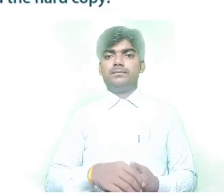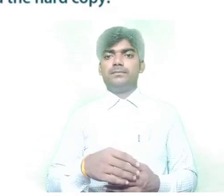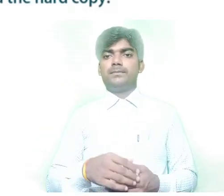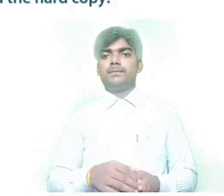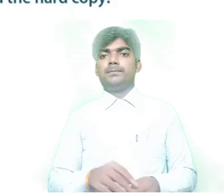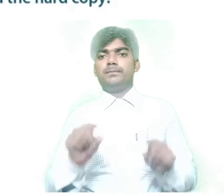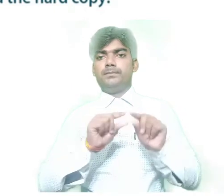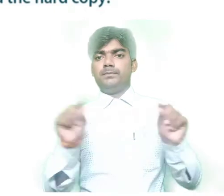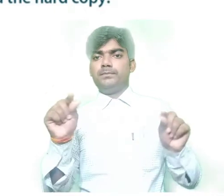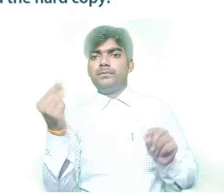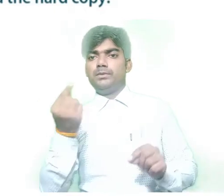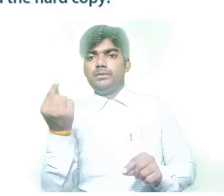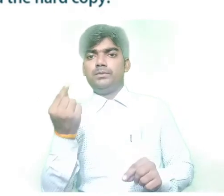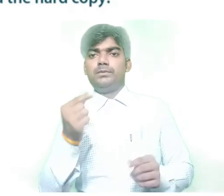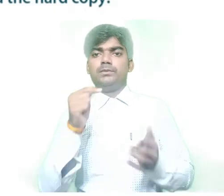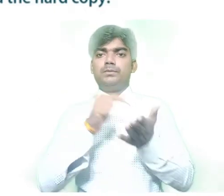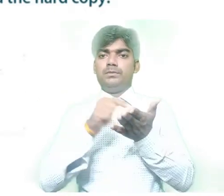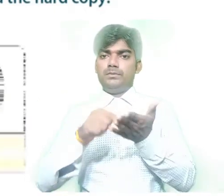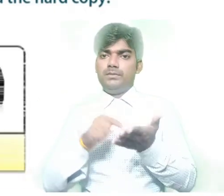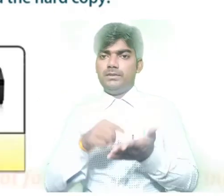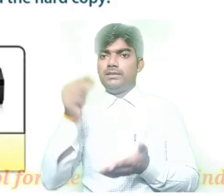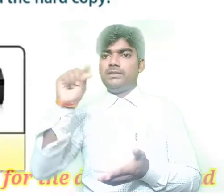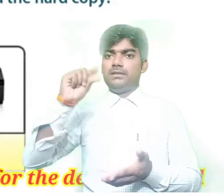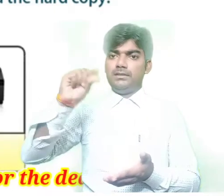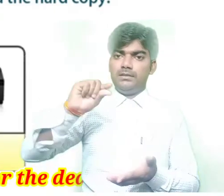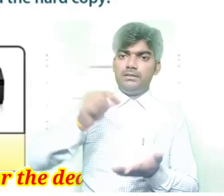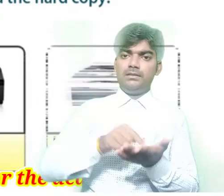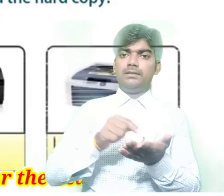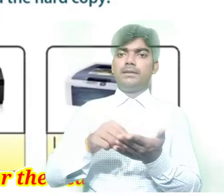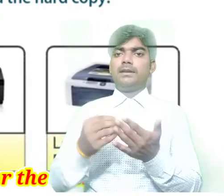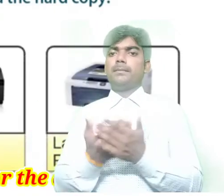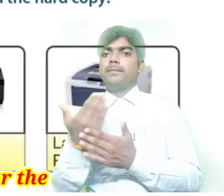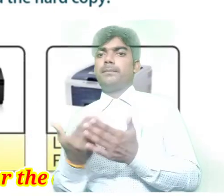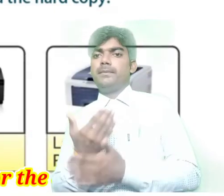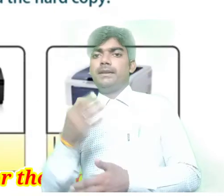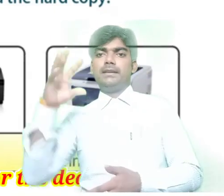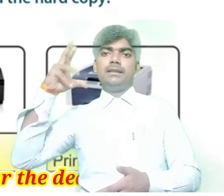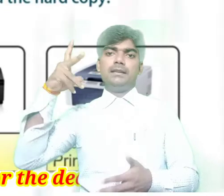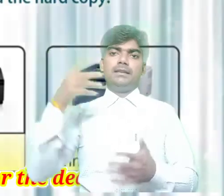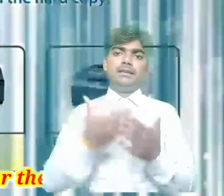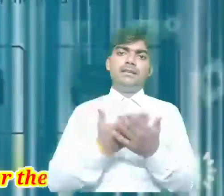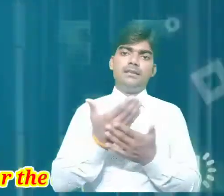commonly used printers are dot matrix, inkjet and laser printer.